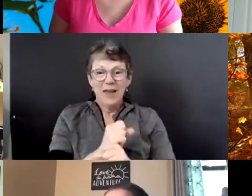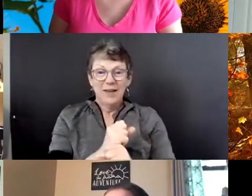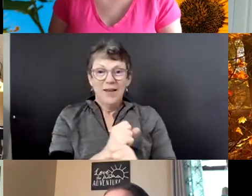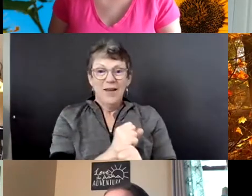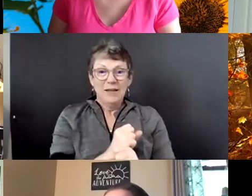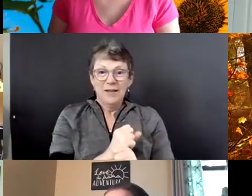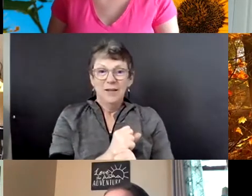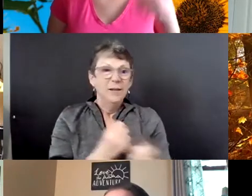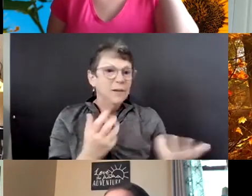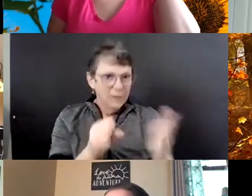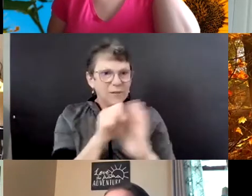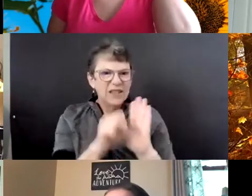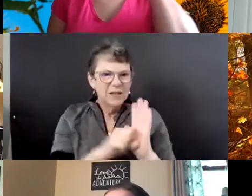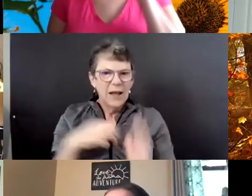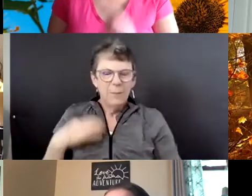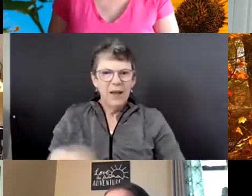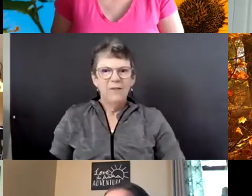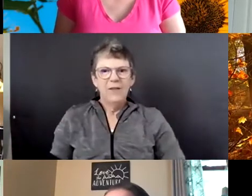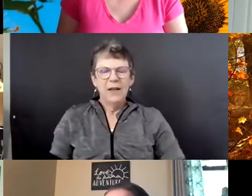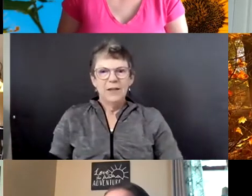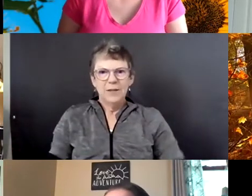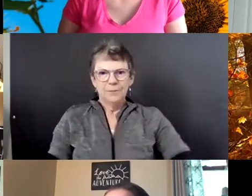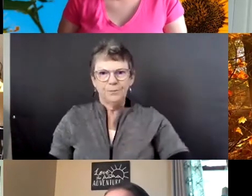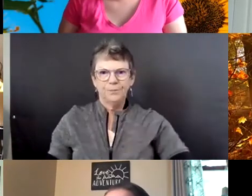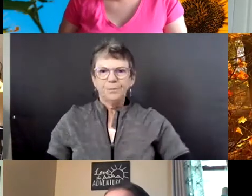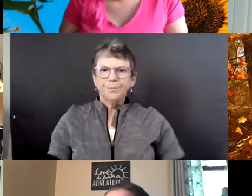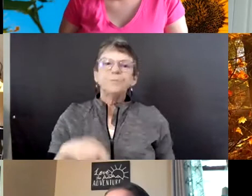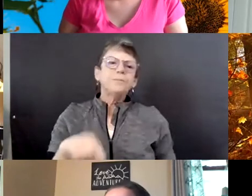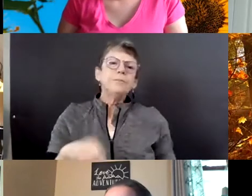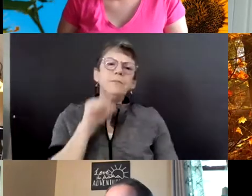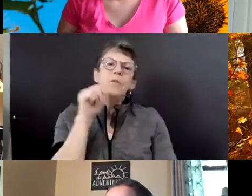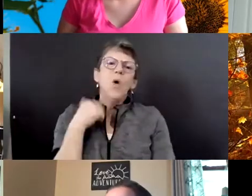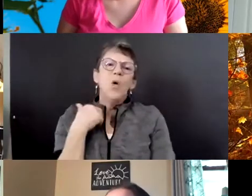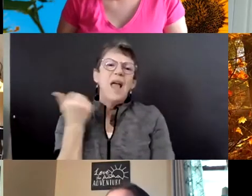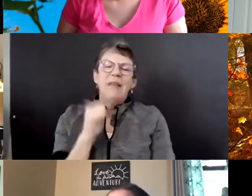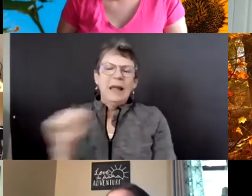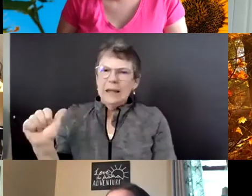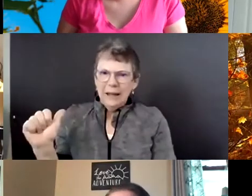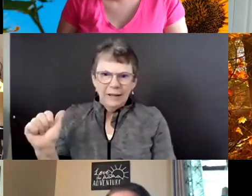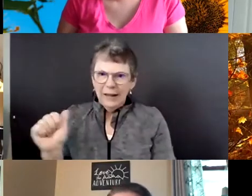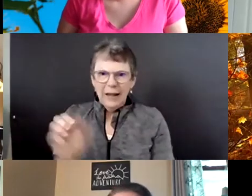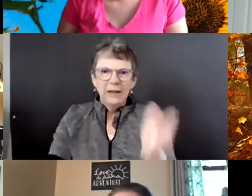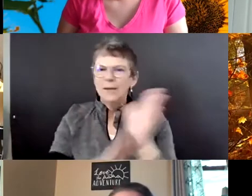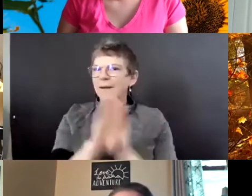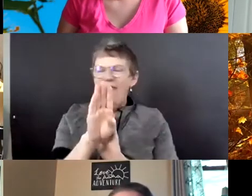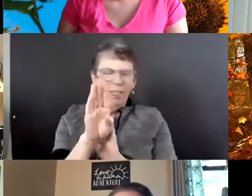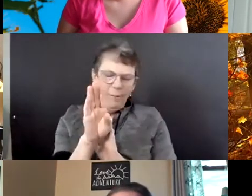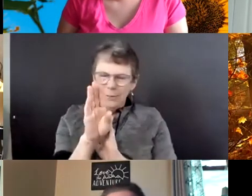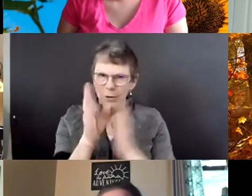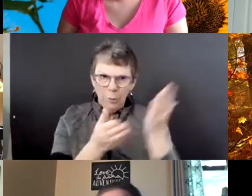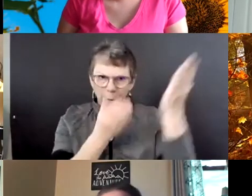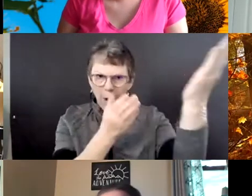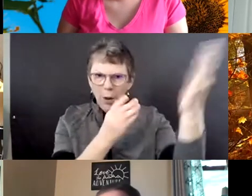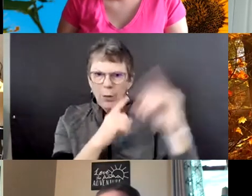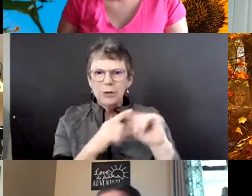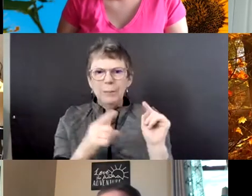anything tangible that introduced, but this has always been a concern. How do we get over that cliff and wanting to